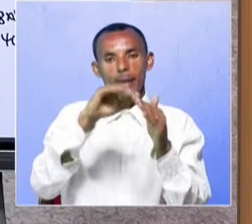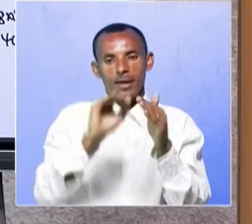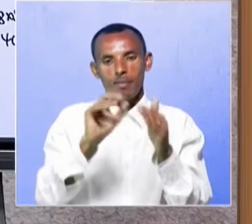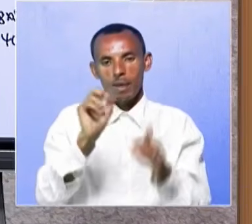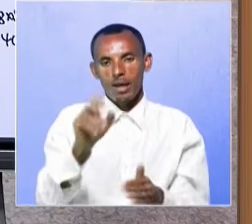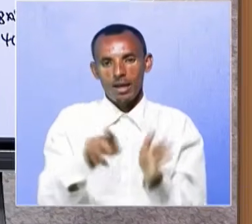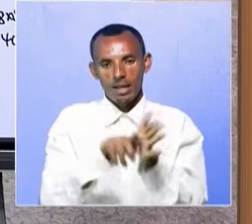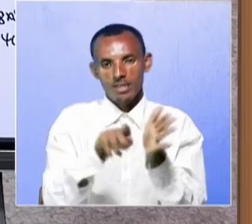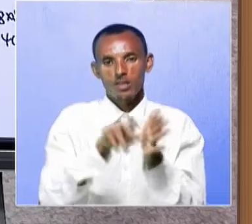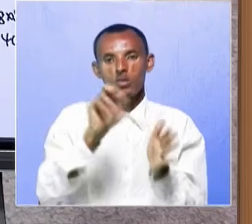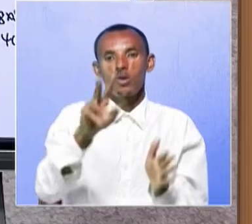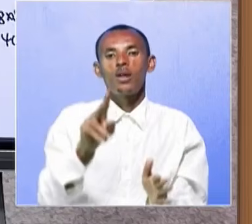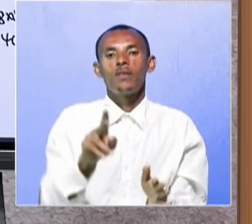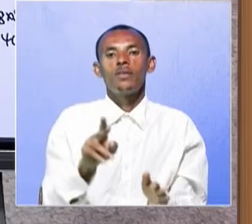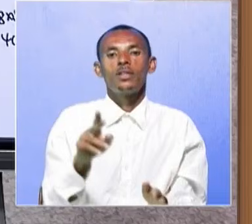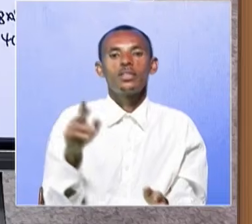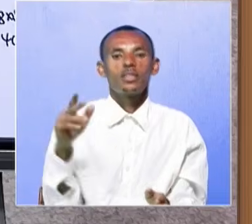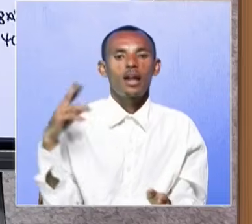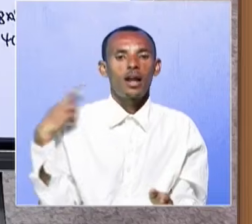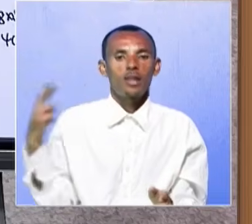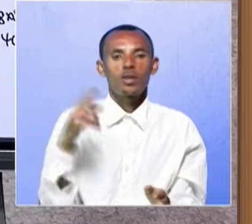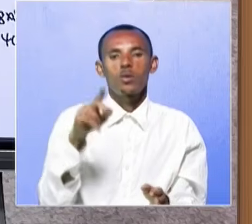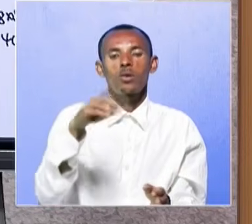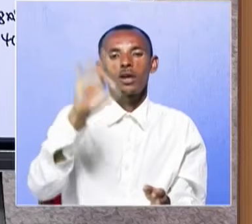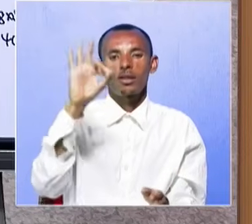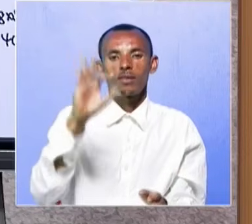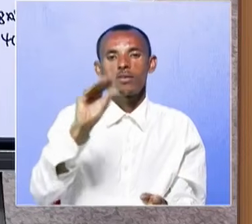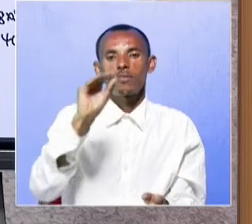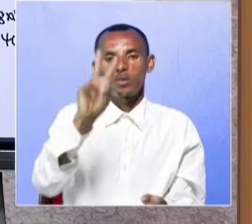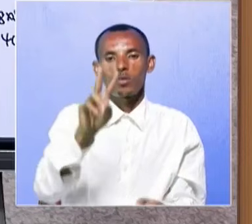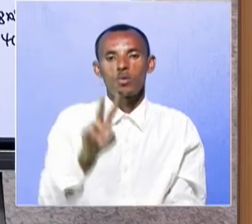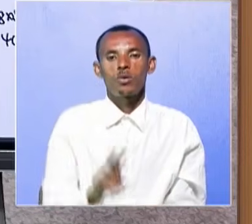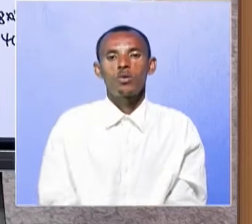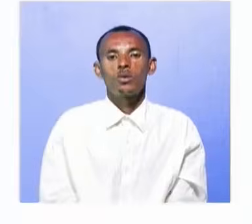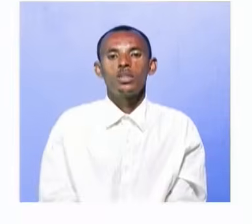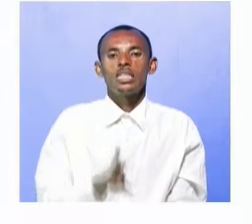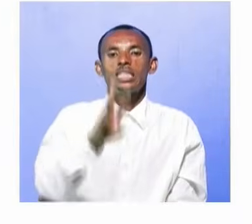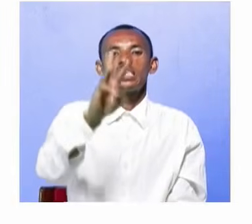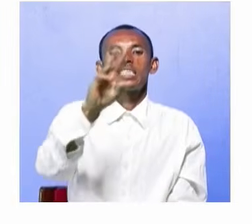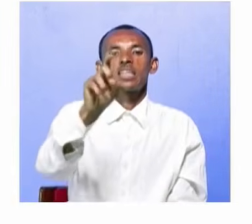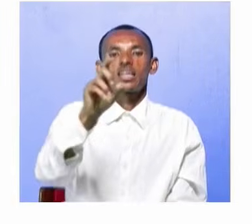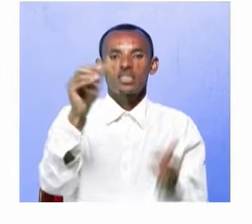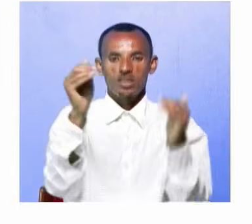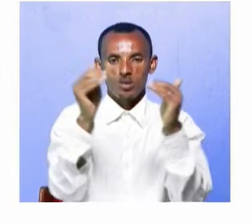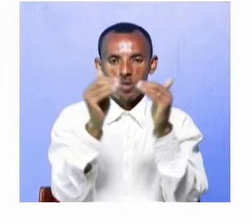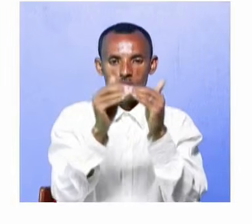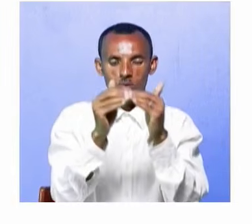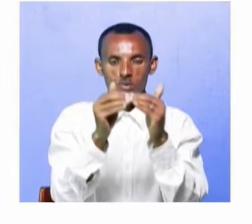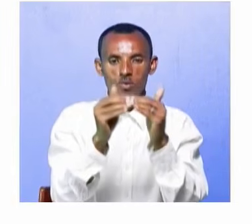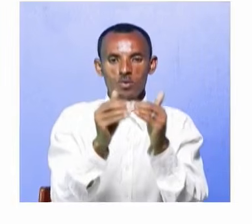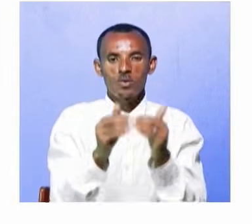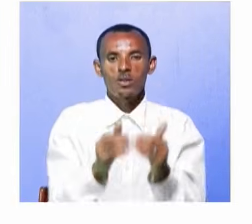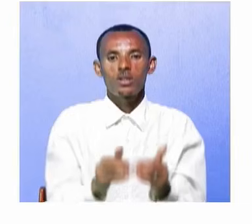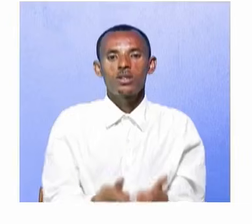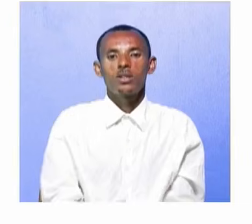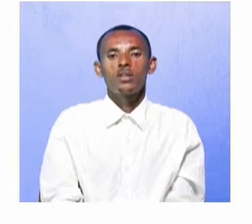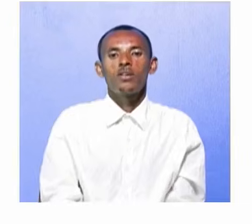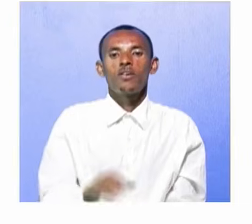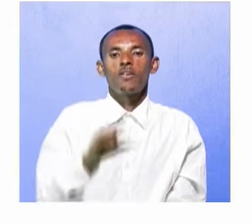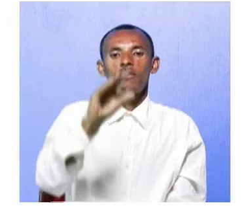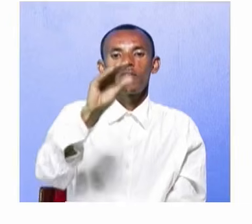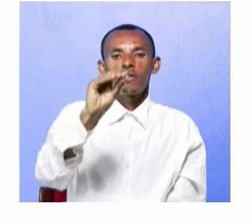get 52, right? So 6x becomes 52. Okay, this implies 6x